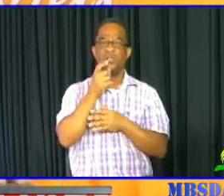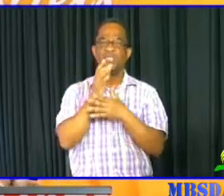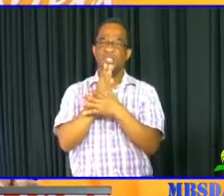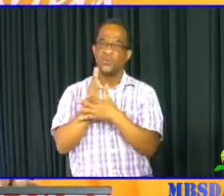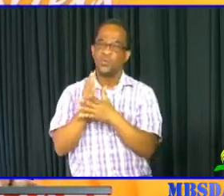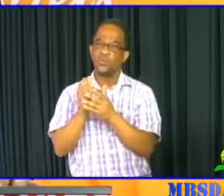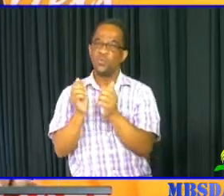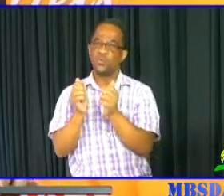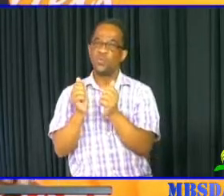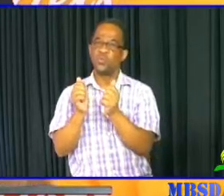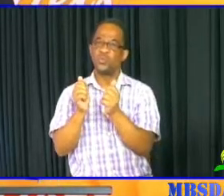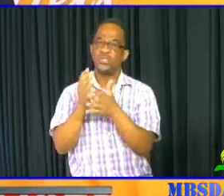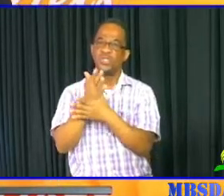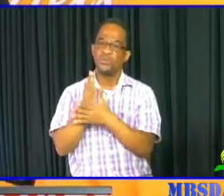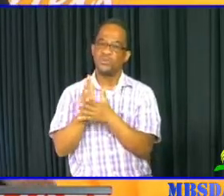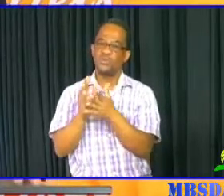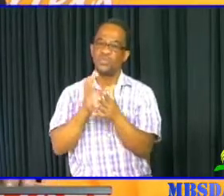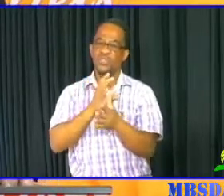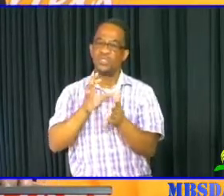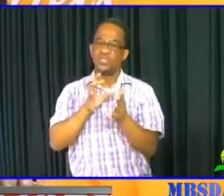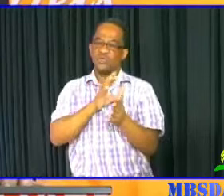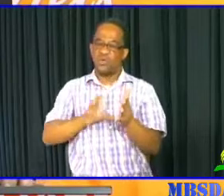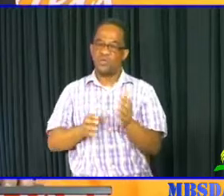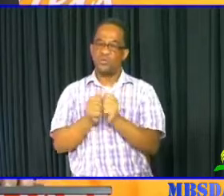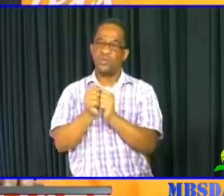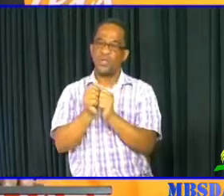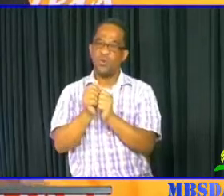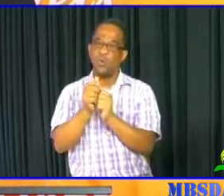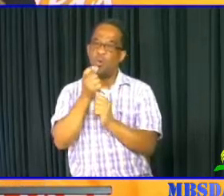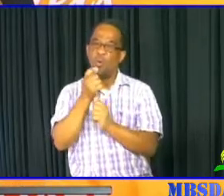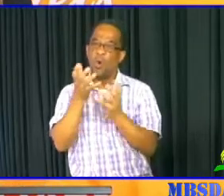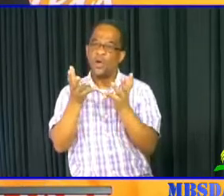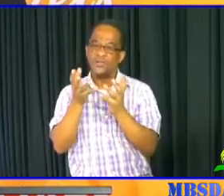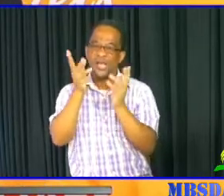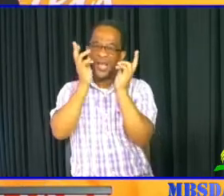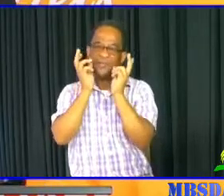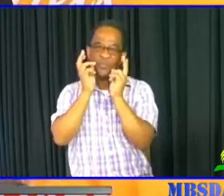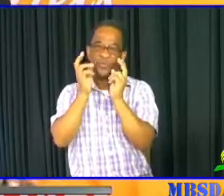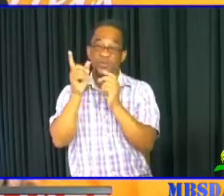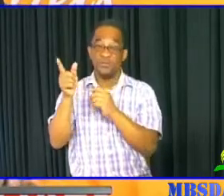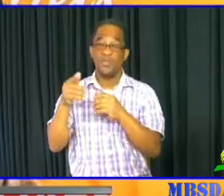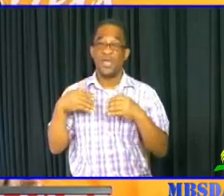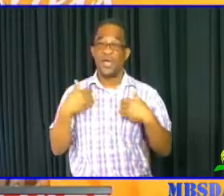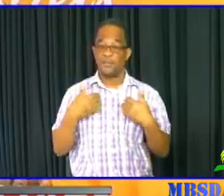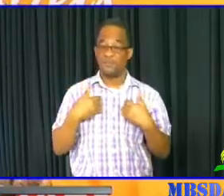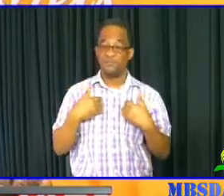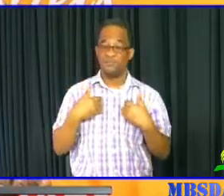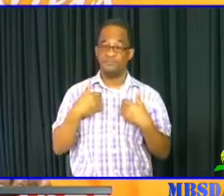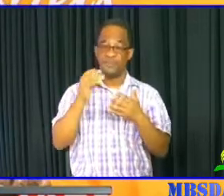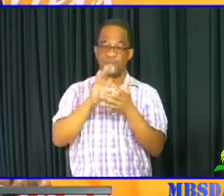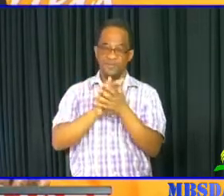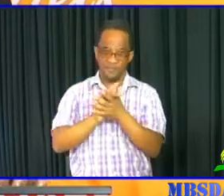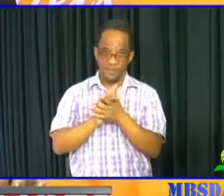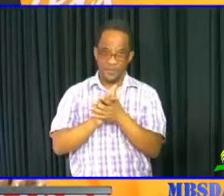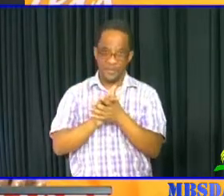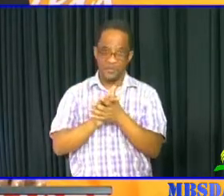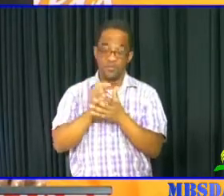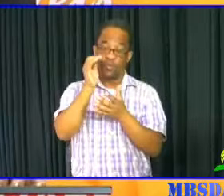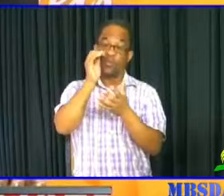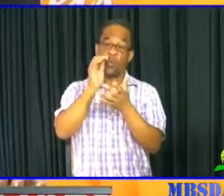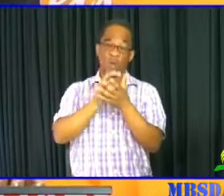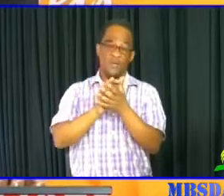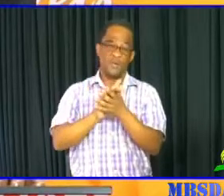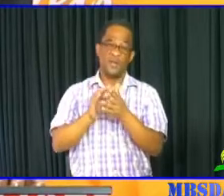sharing Christ with just about anyone who will listen. He's happily married to the beautiful Khadij Fletcher,